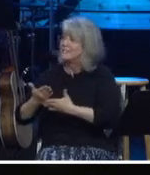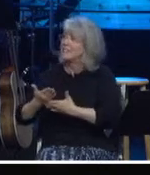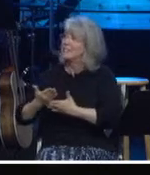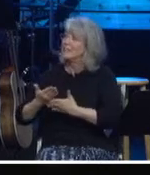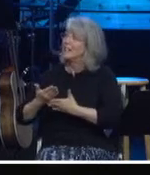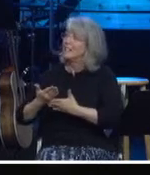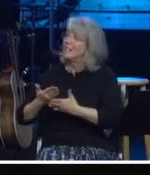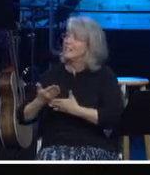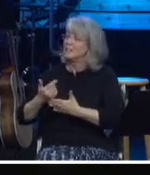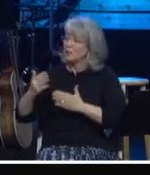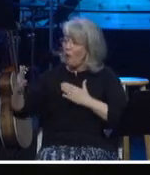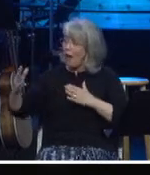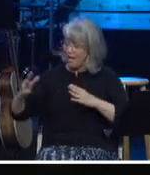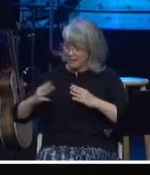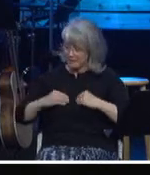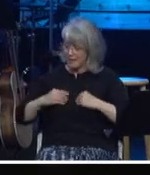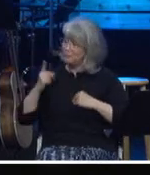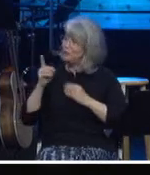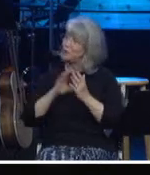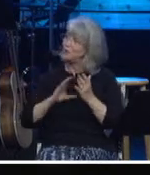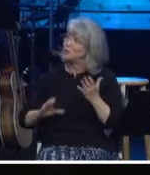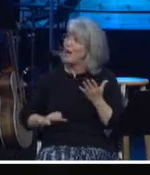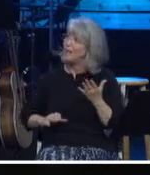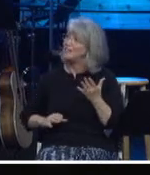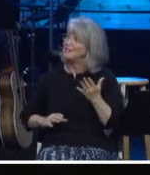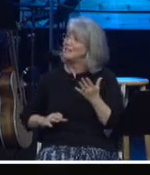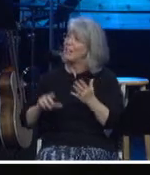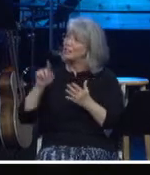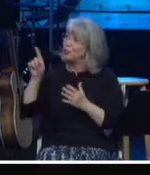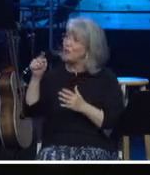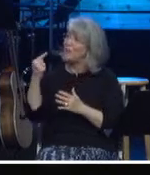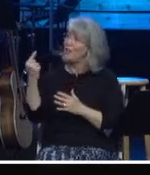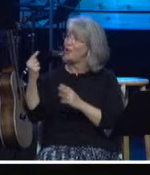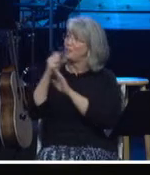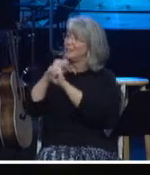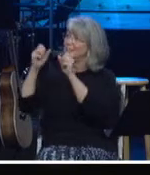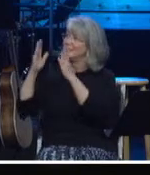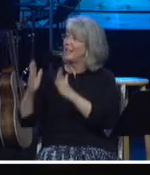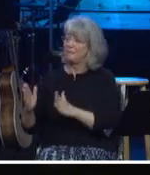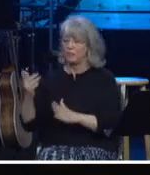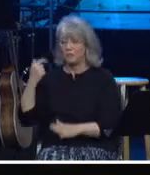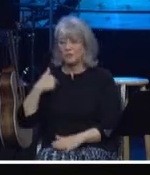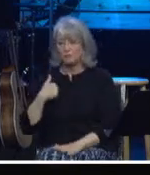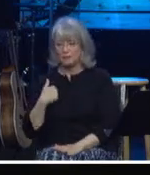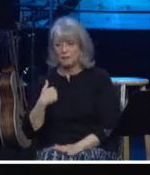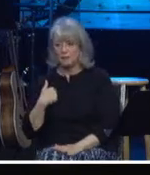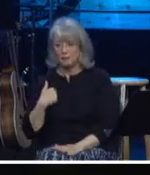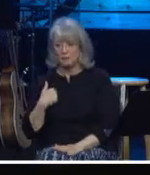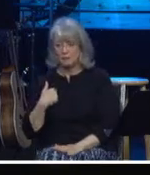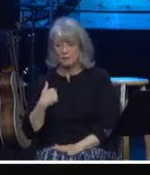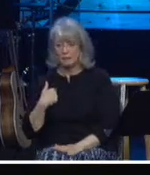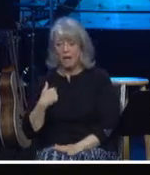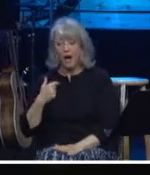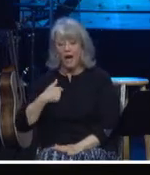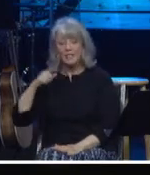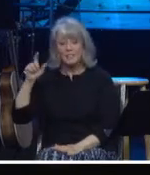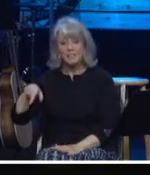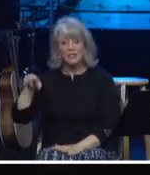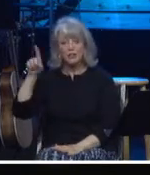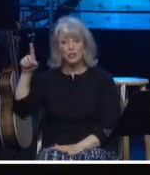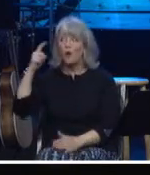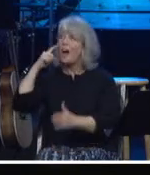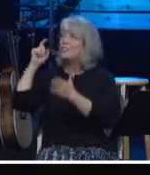And so he comes to Christ. Christ is the only Savior. The Savior that he needs,